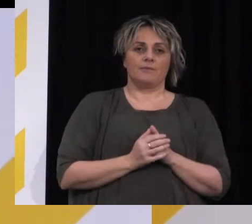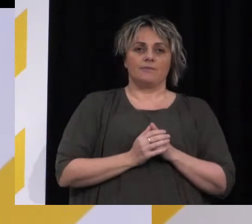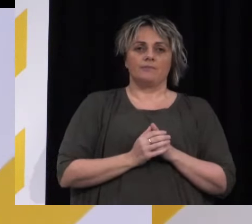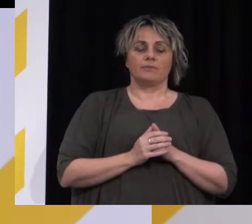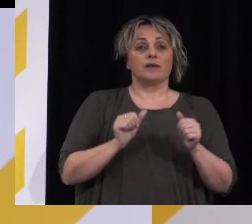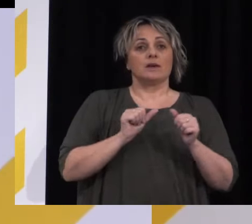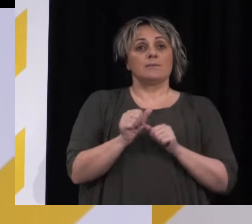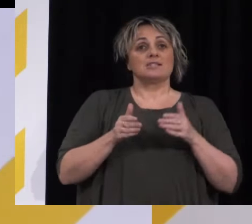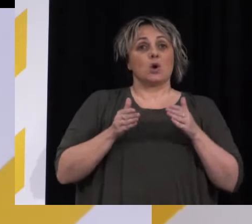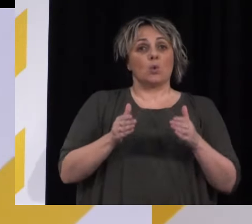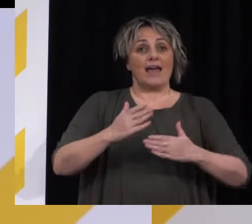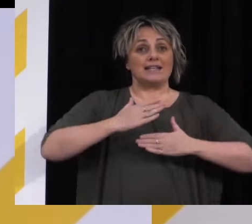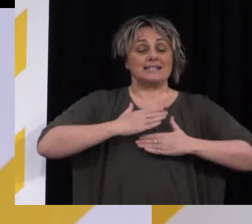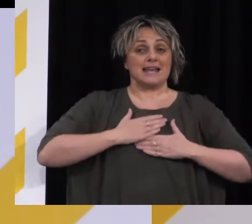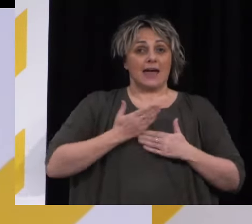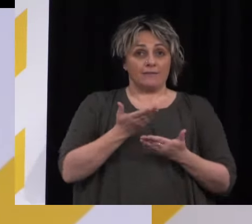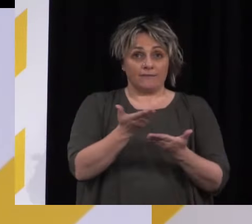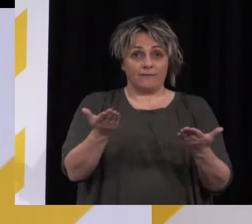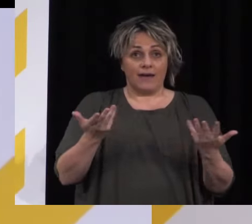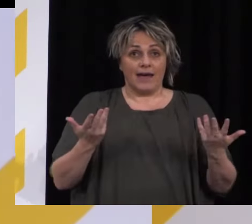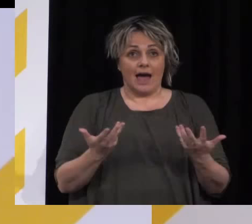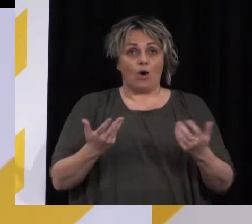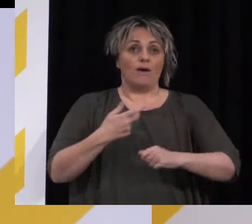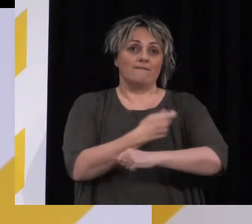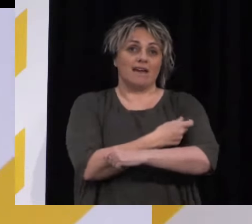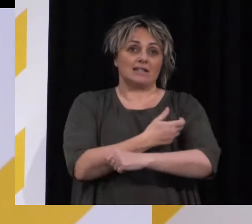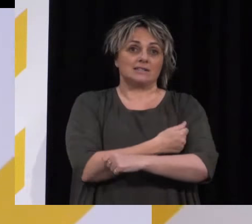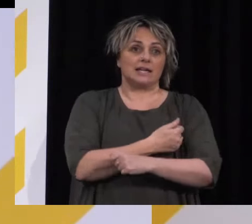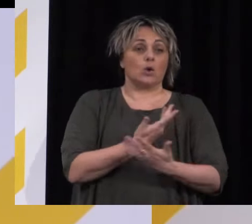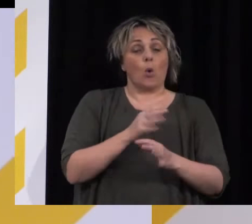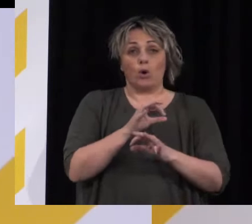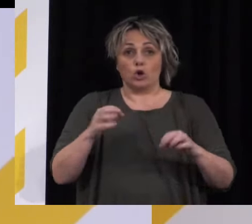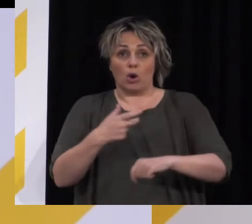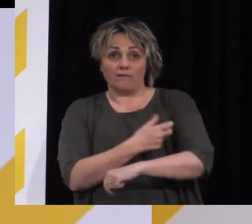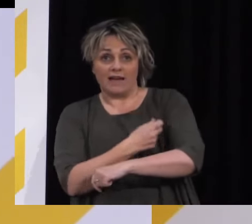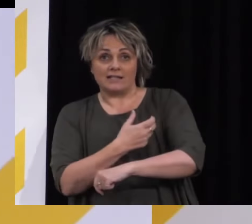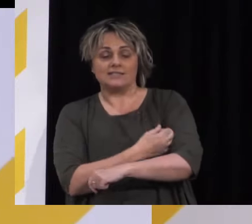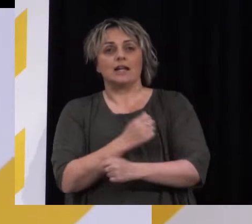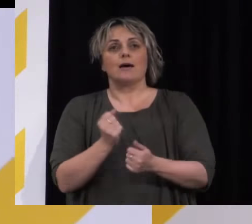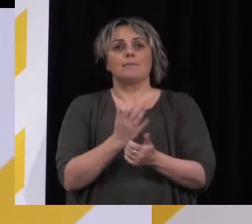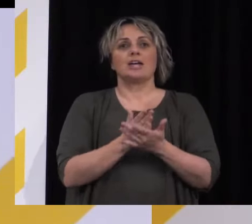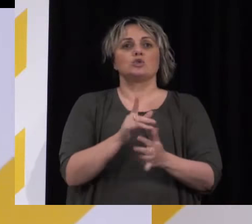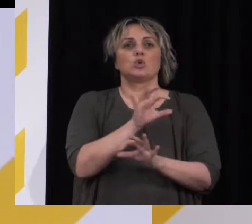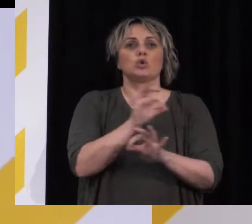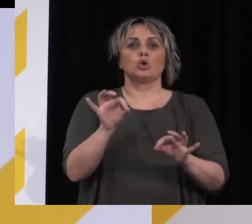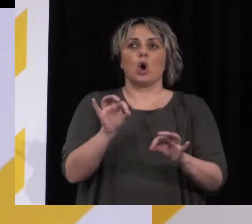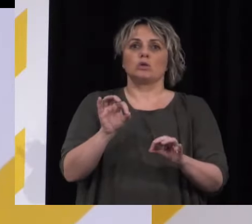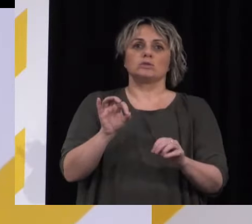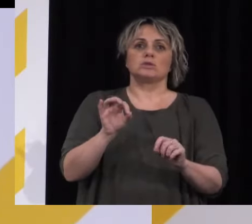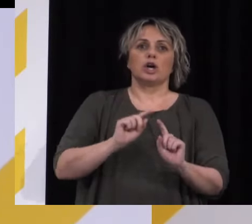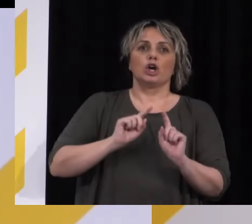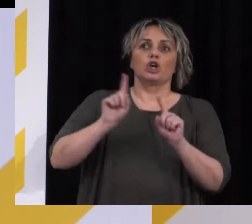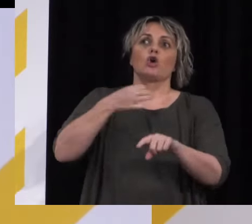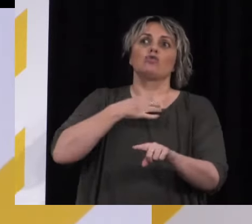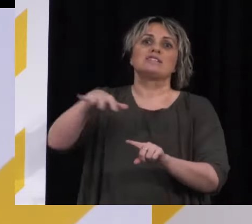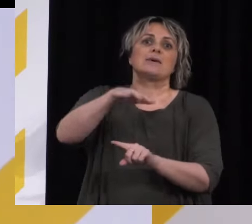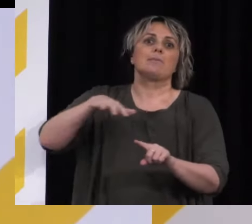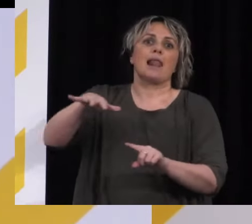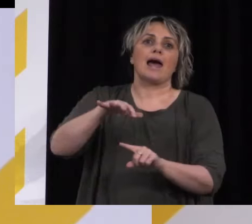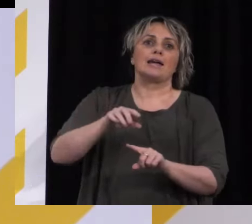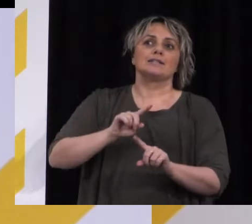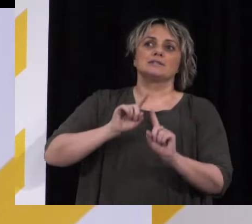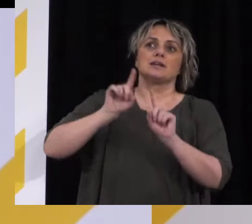best way to protect people is vaccinated or not, is to stop them being exposed to COVID in the first instance. And so it's not just